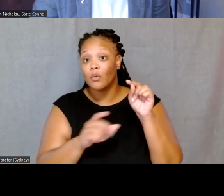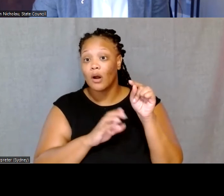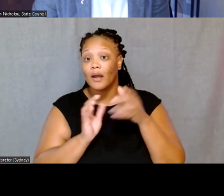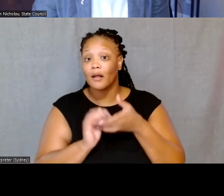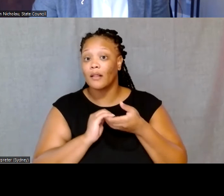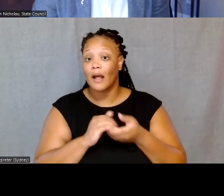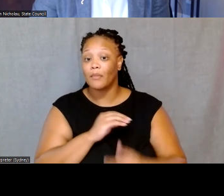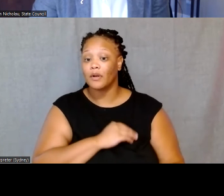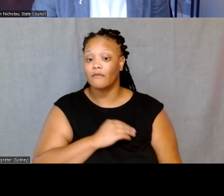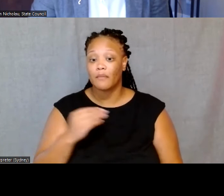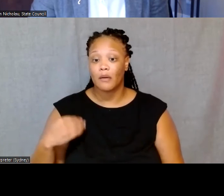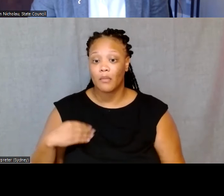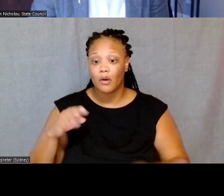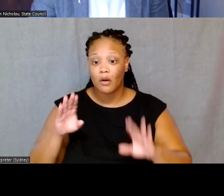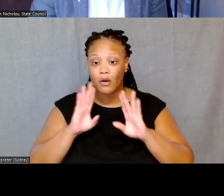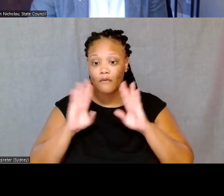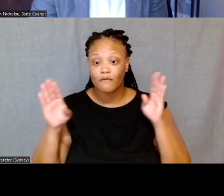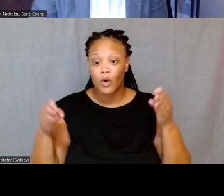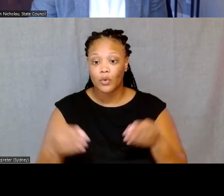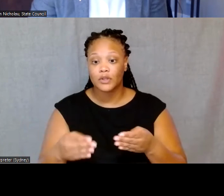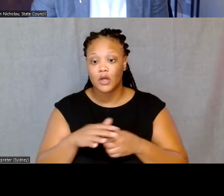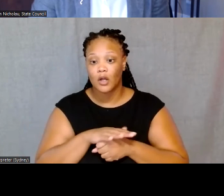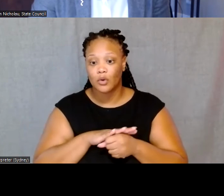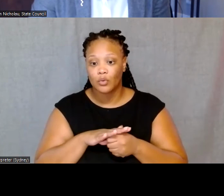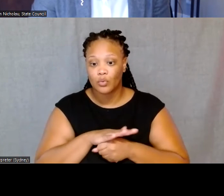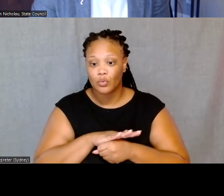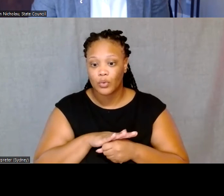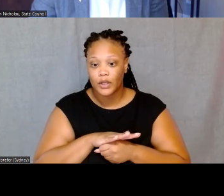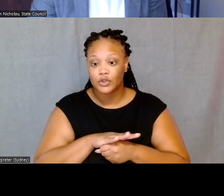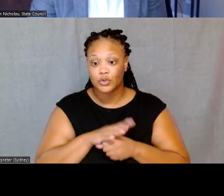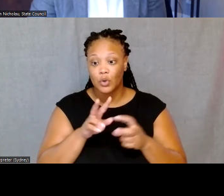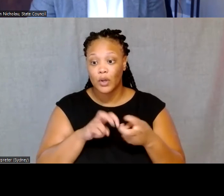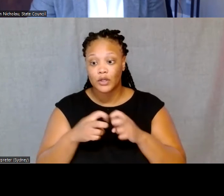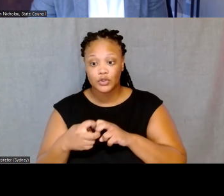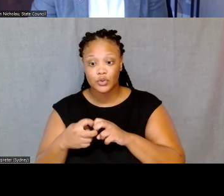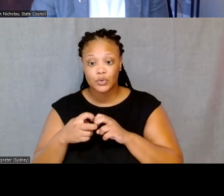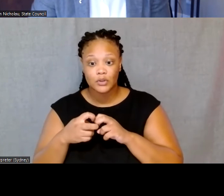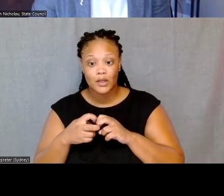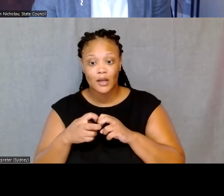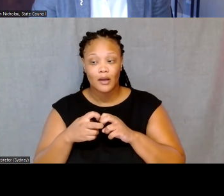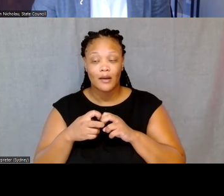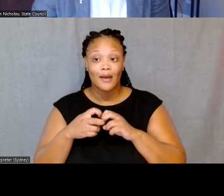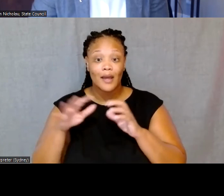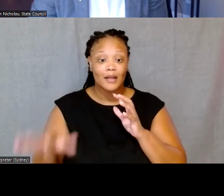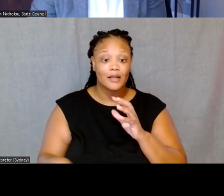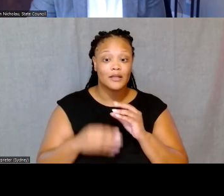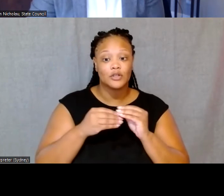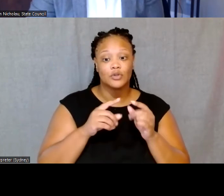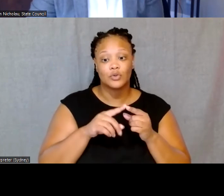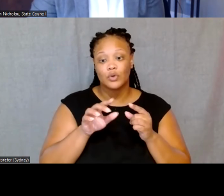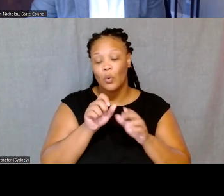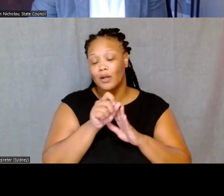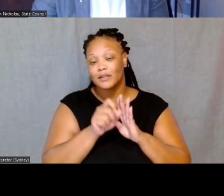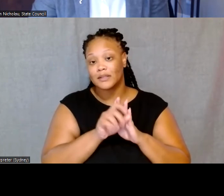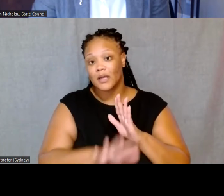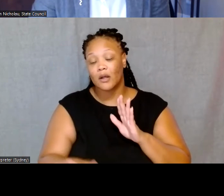is focused on regional issues, in addition to your statewide policy work, reach out. We would love to hear from you. Reach